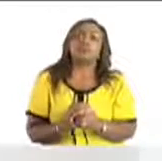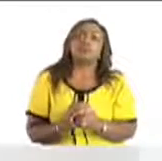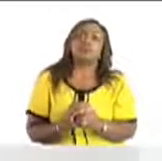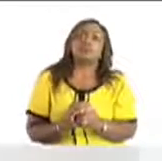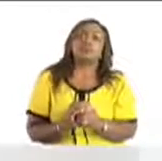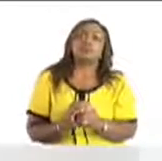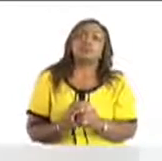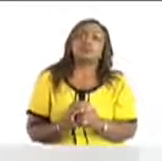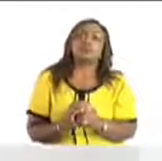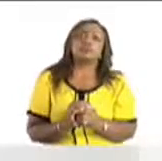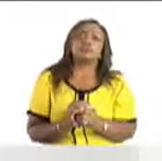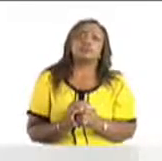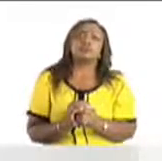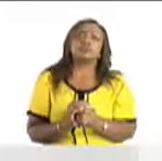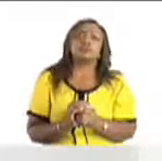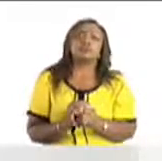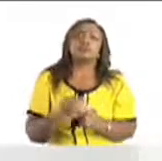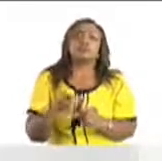as well as